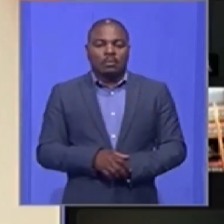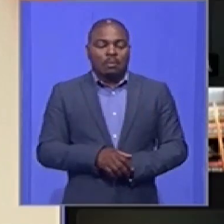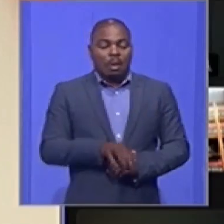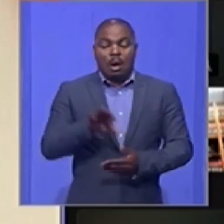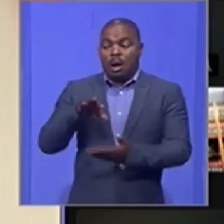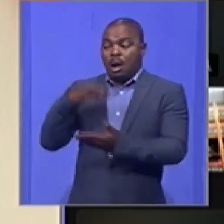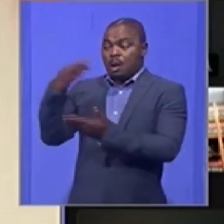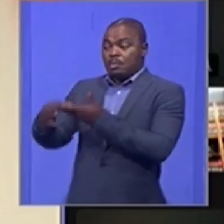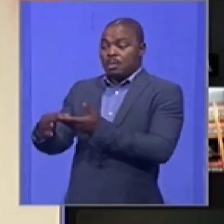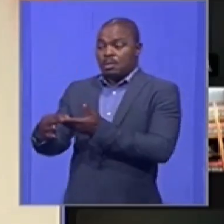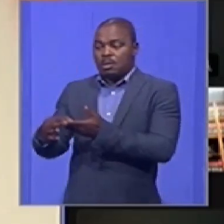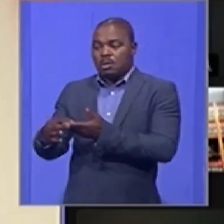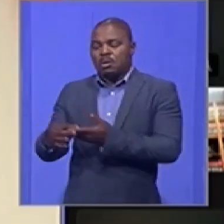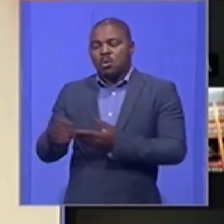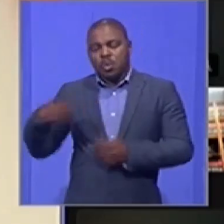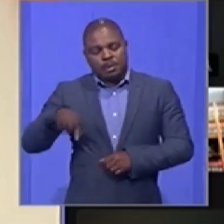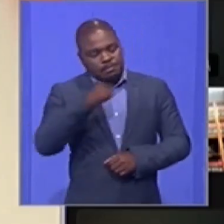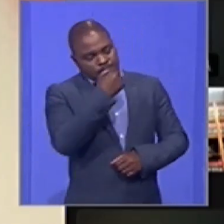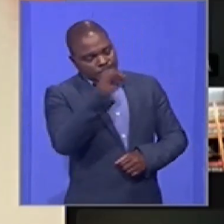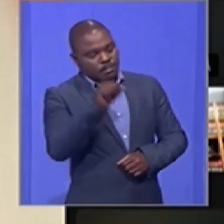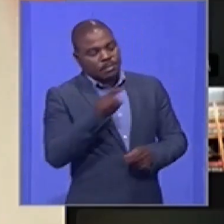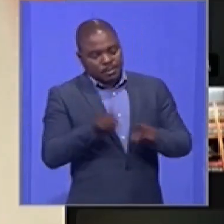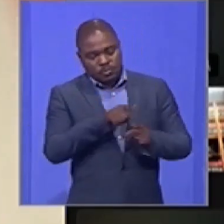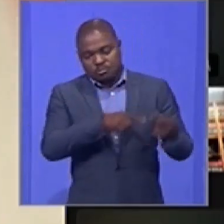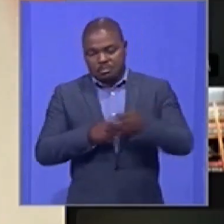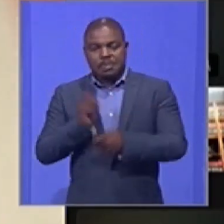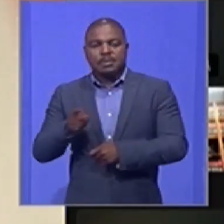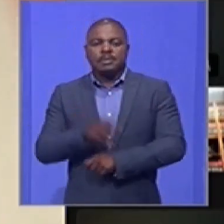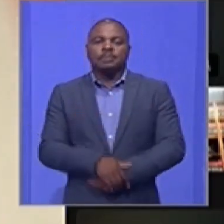is dismissed with costs.